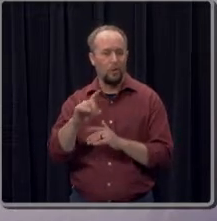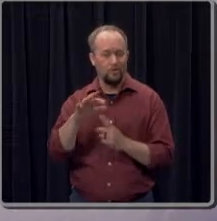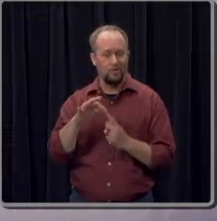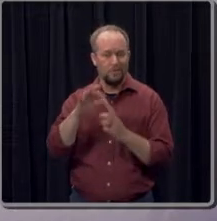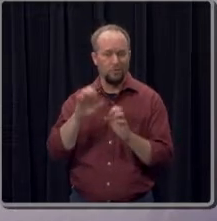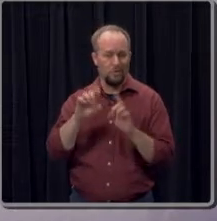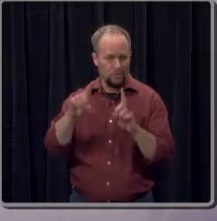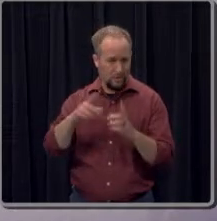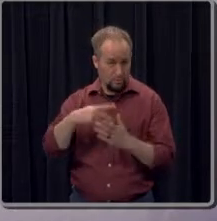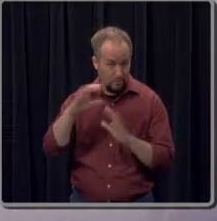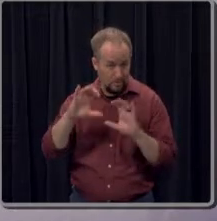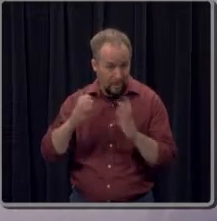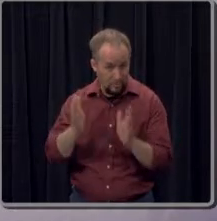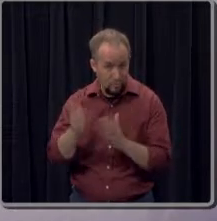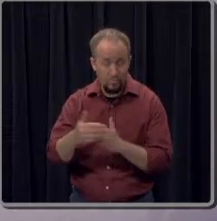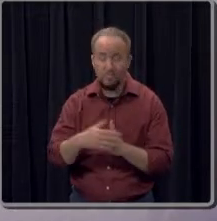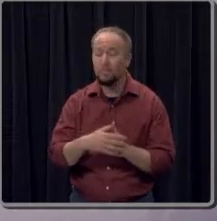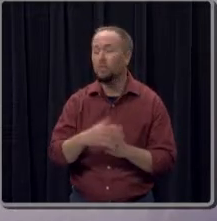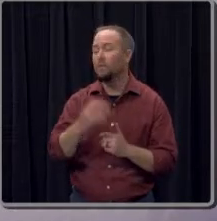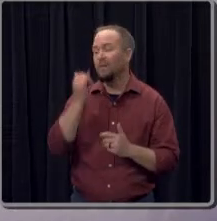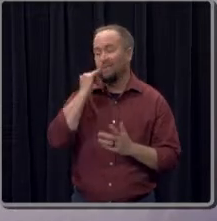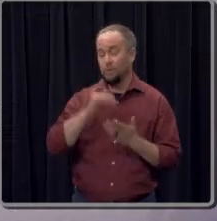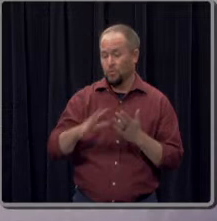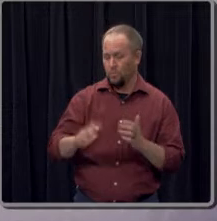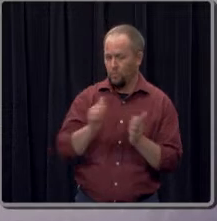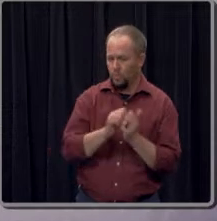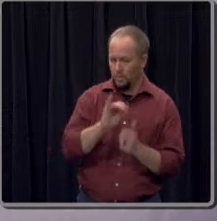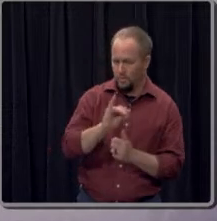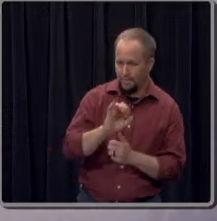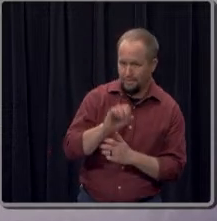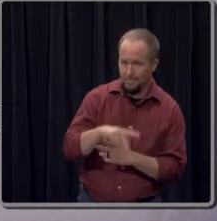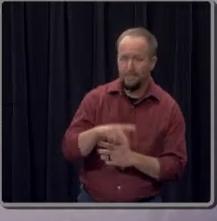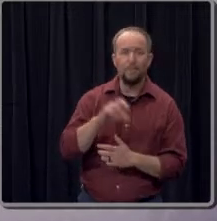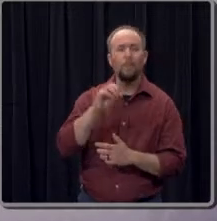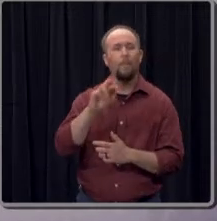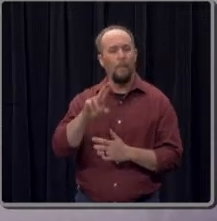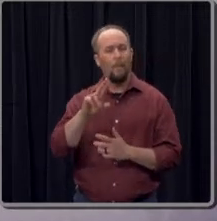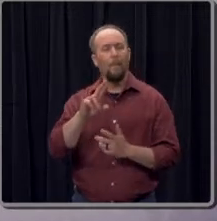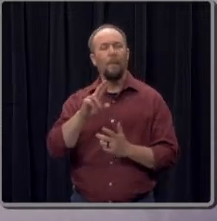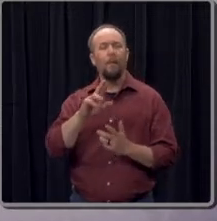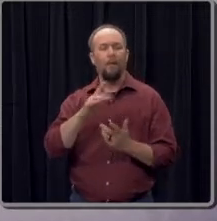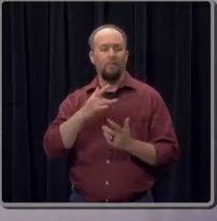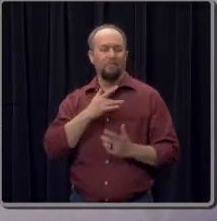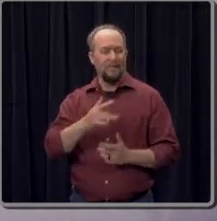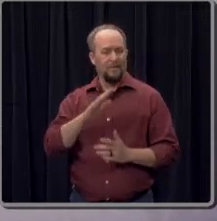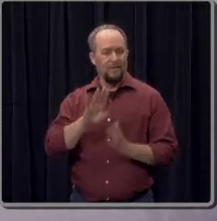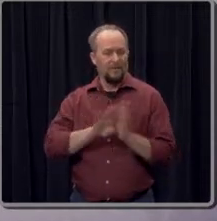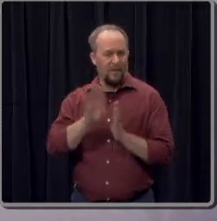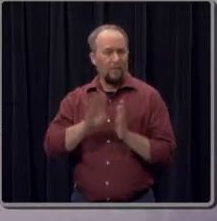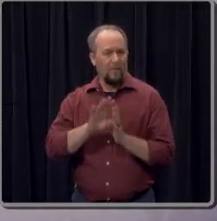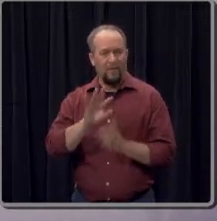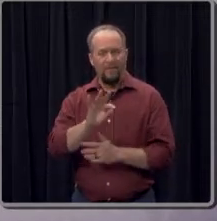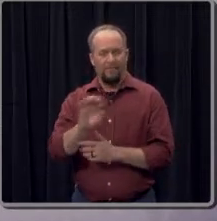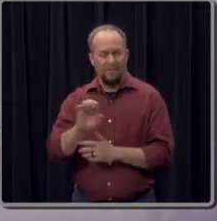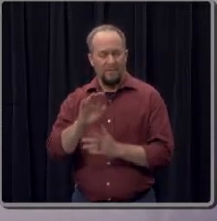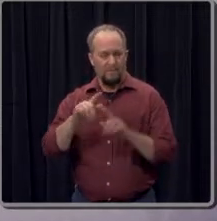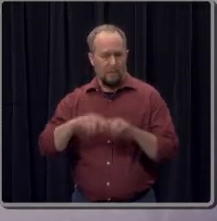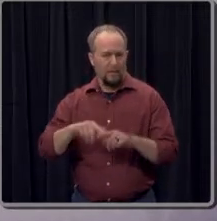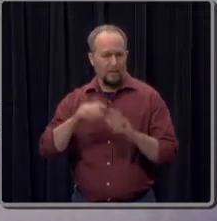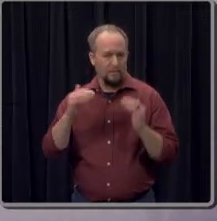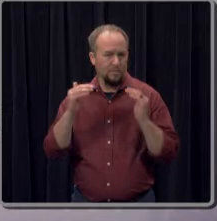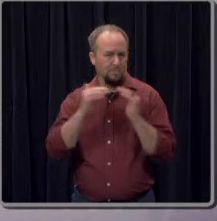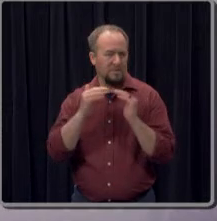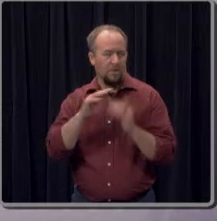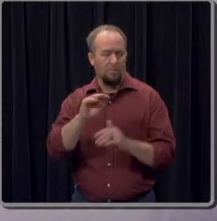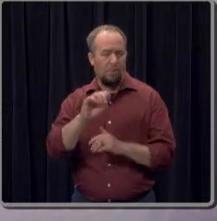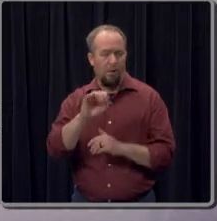classrooms, whether students with an individual education plan or typically developing what we call fee-based peer models.